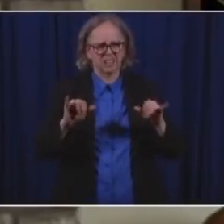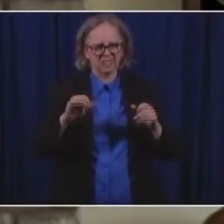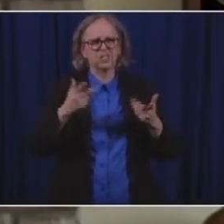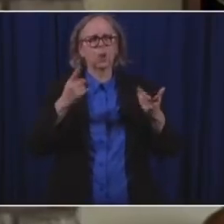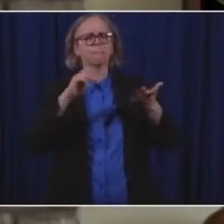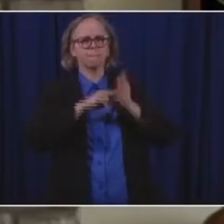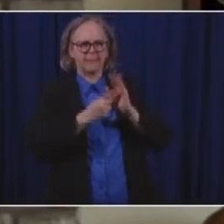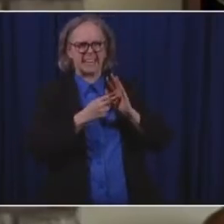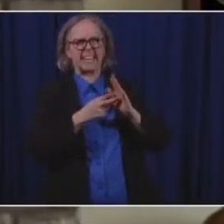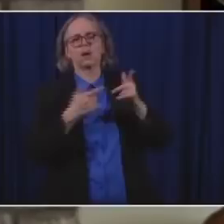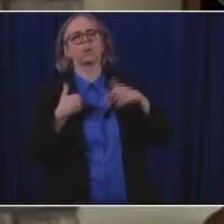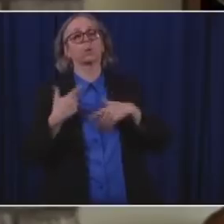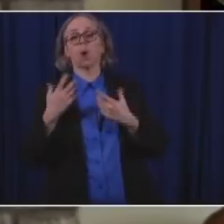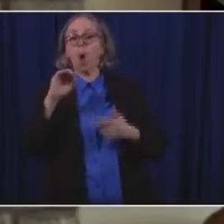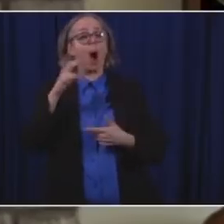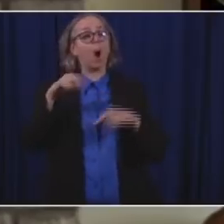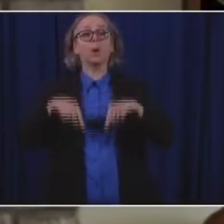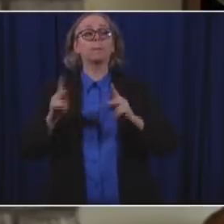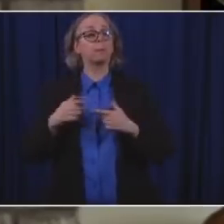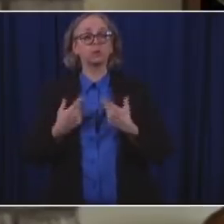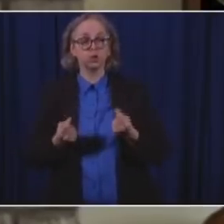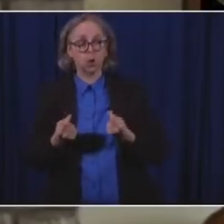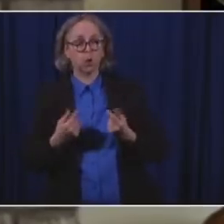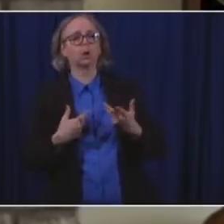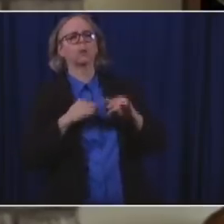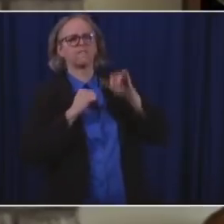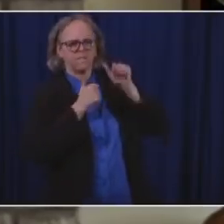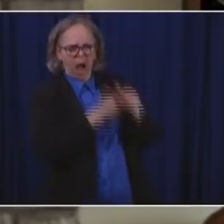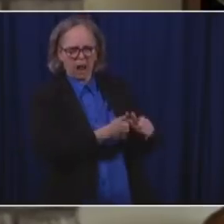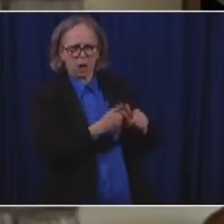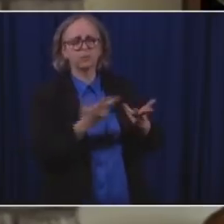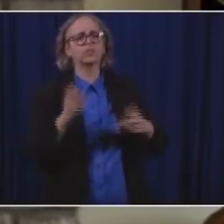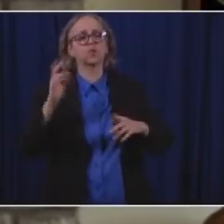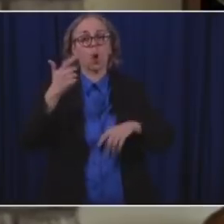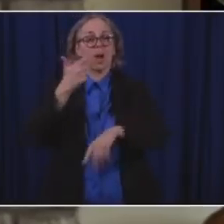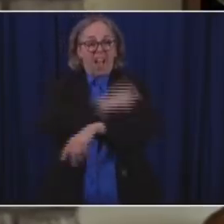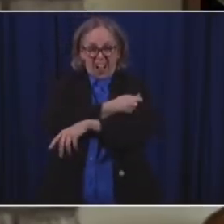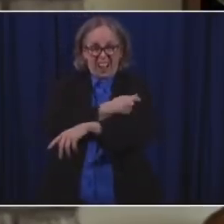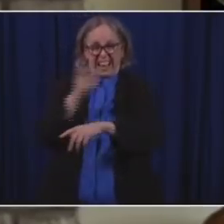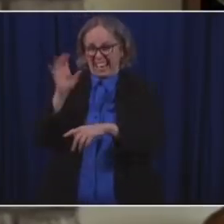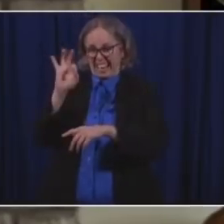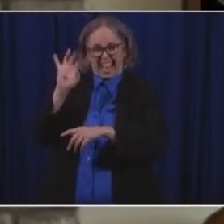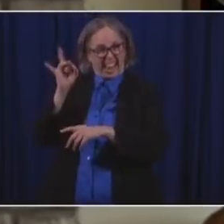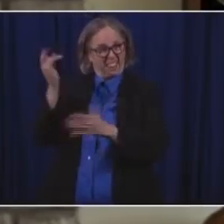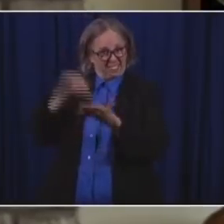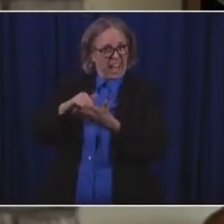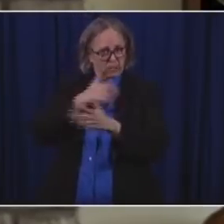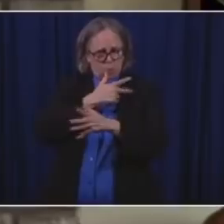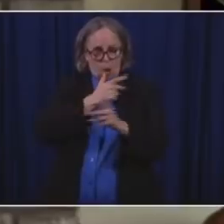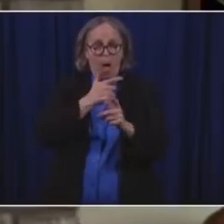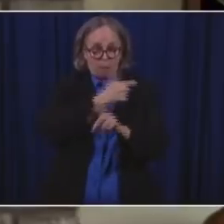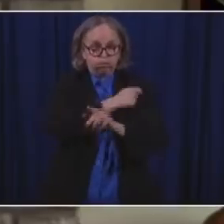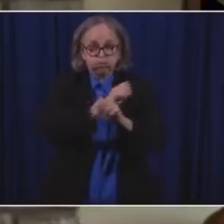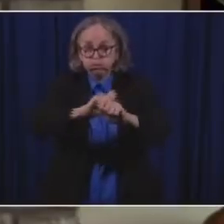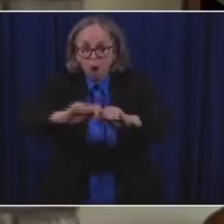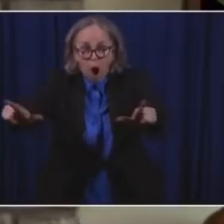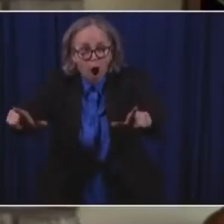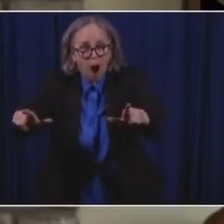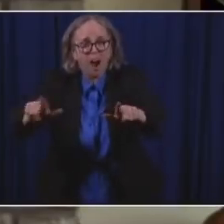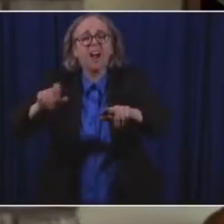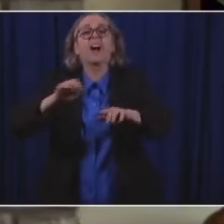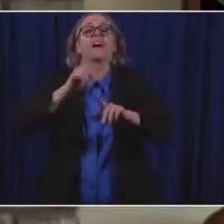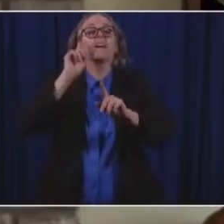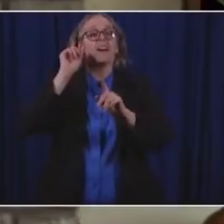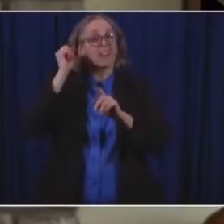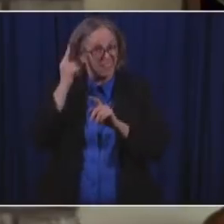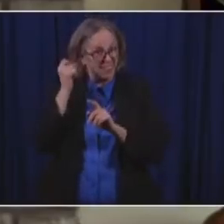back. We are going out and we are going to get 98,000 people, we hope, shots in the arms and